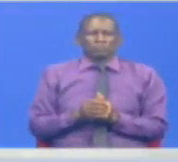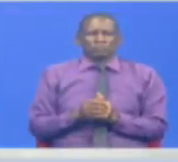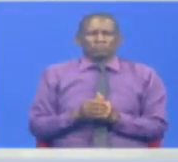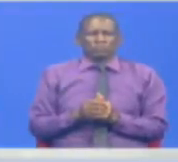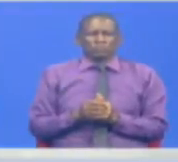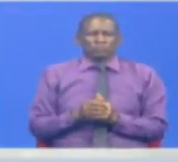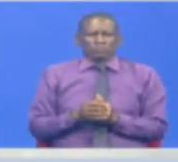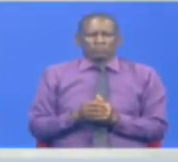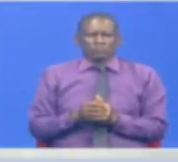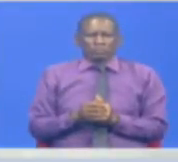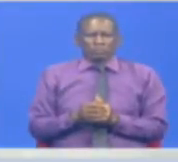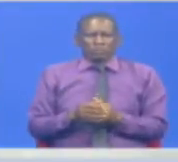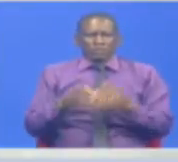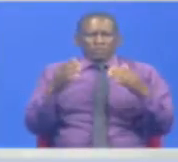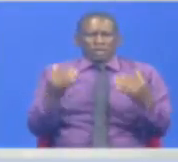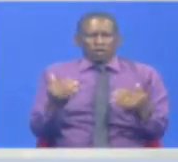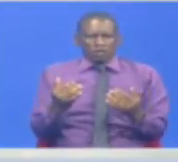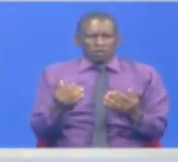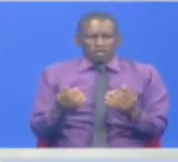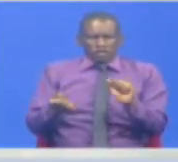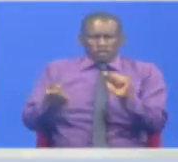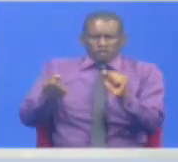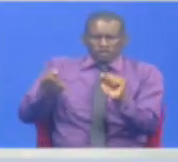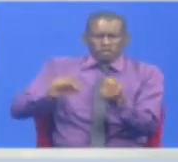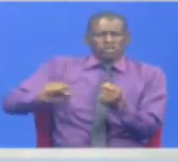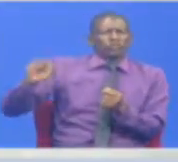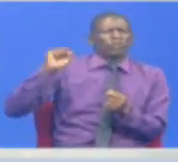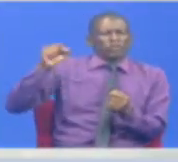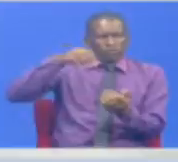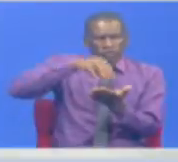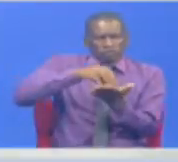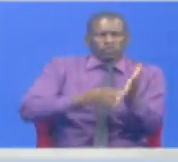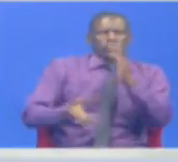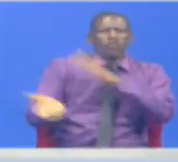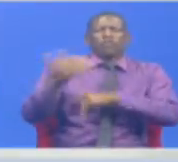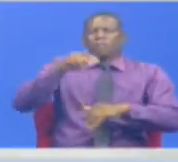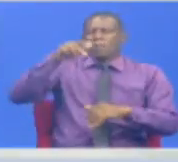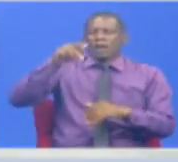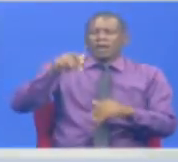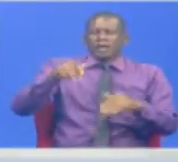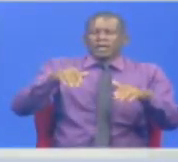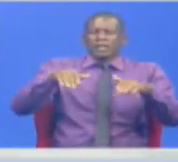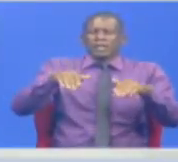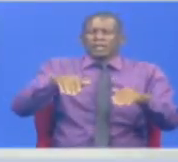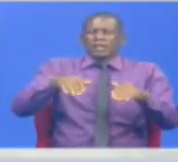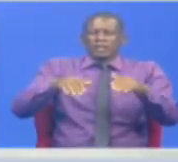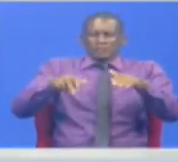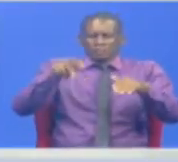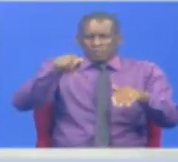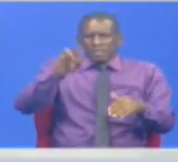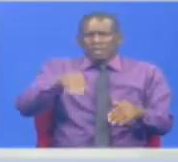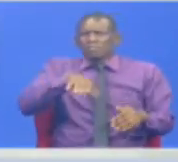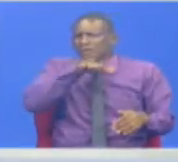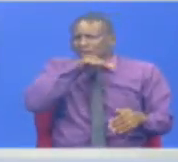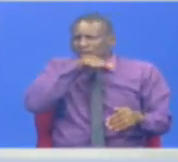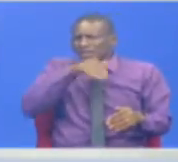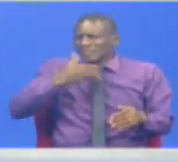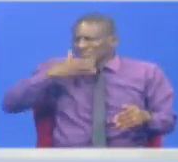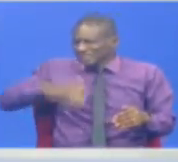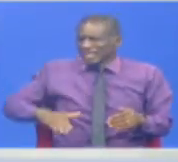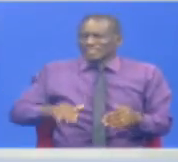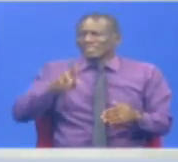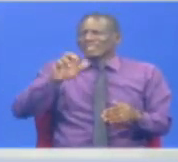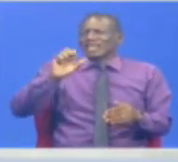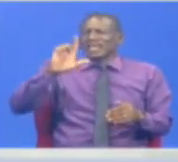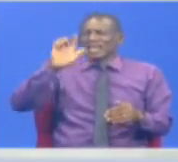And in an unexpected turn of political events, former Prime Minister Raila Odinga's son, that's Raila Jr., hit out